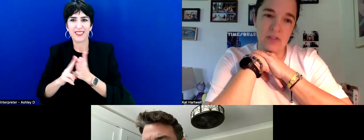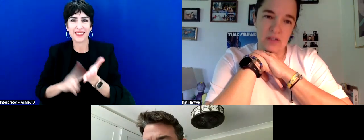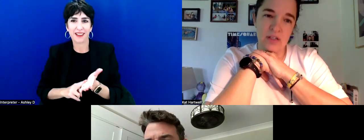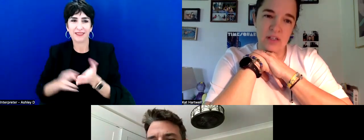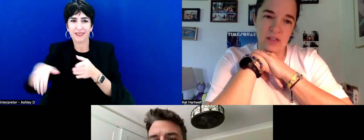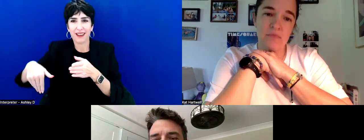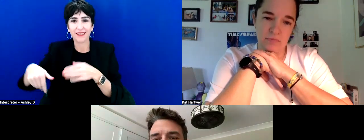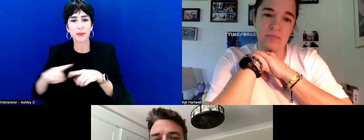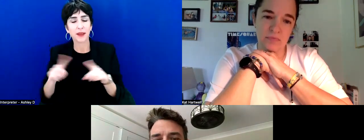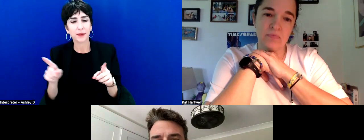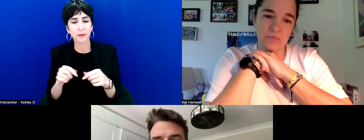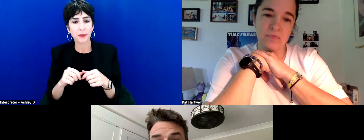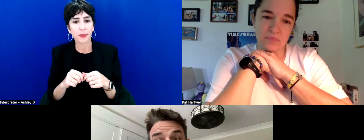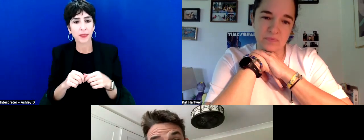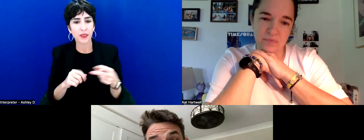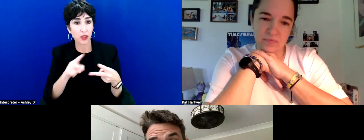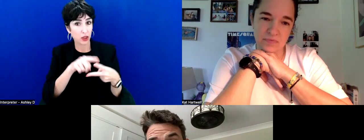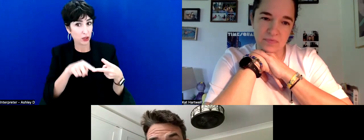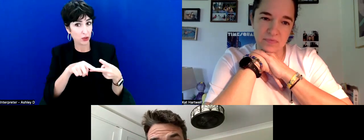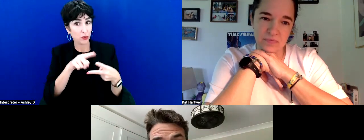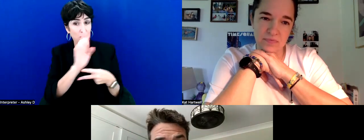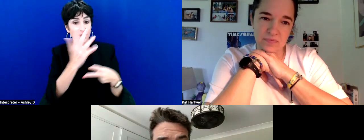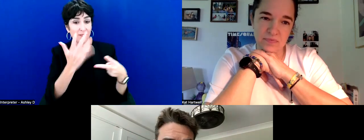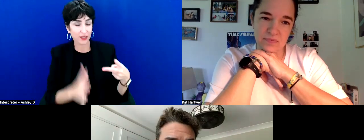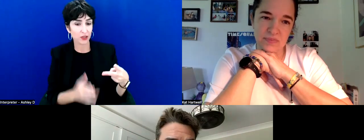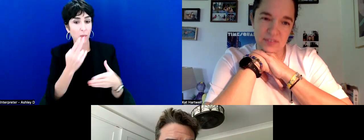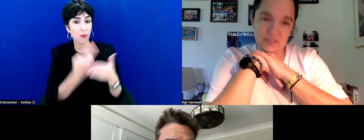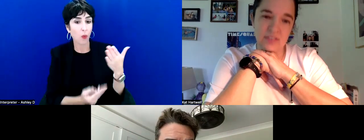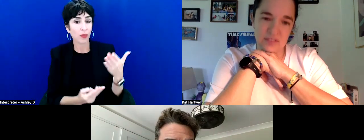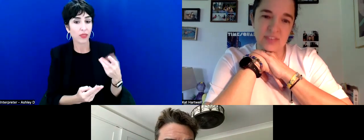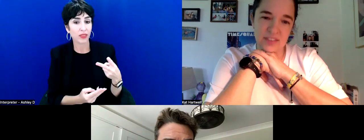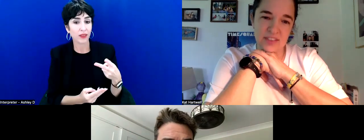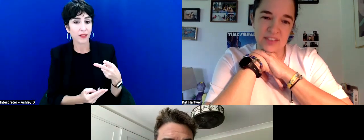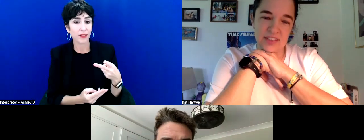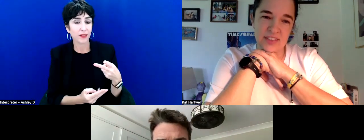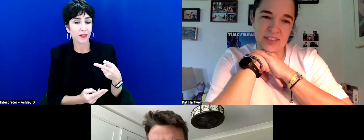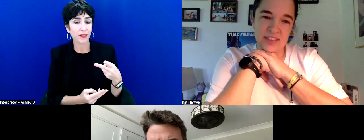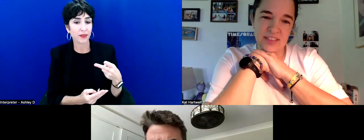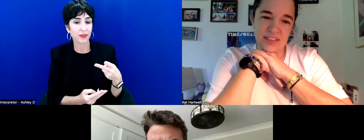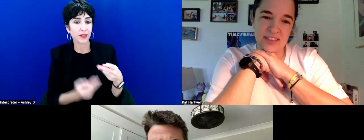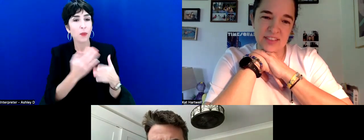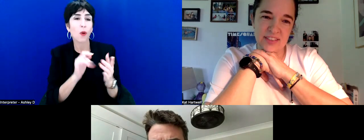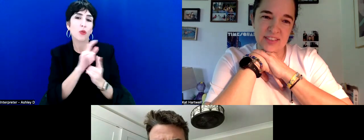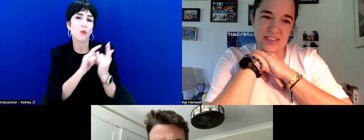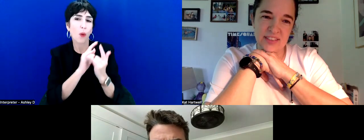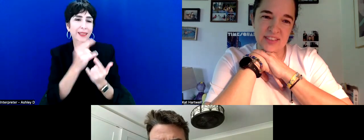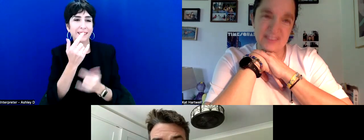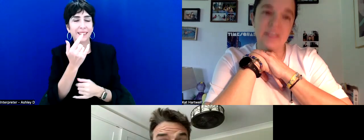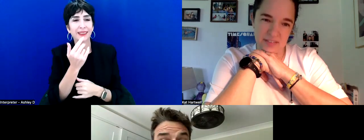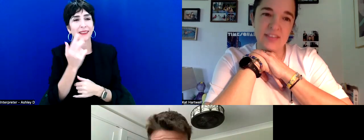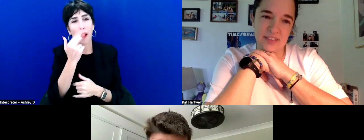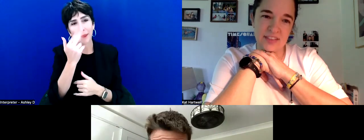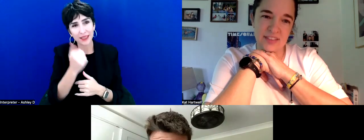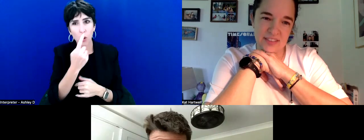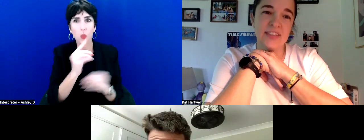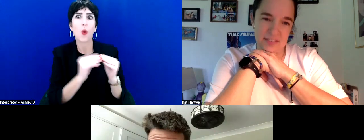yet. But the two I have completed are both, I'd say, both romantic comedies. One of them is way